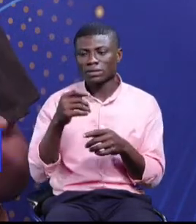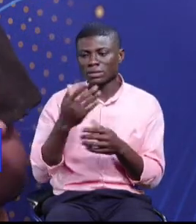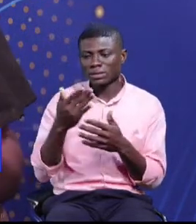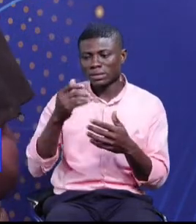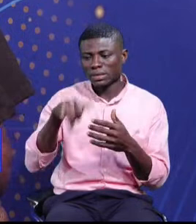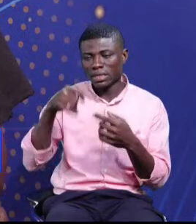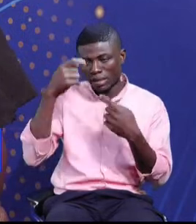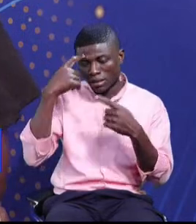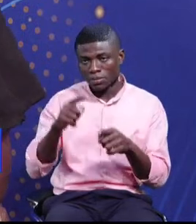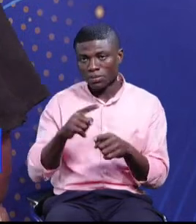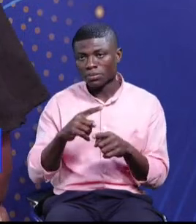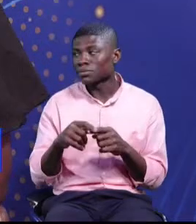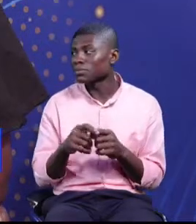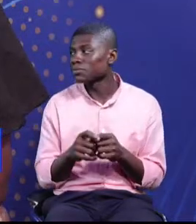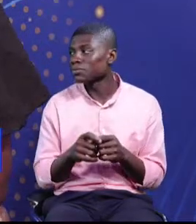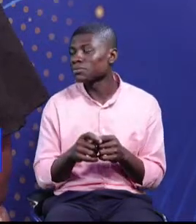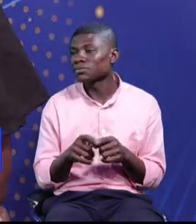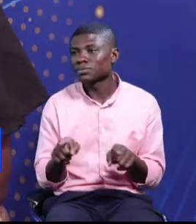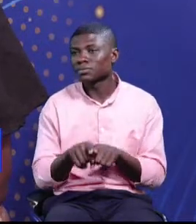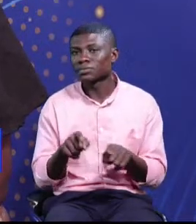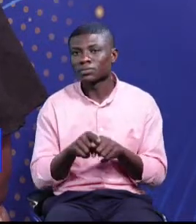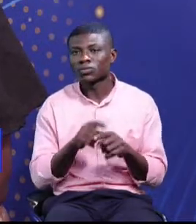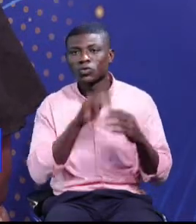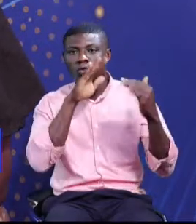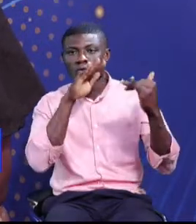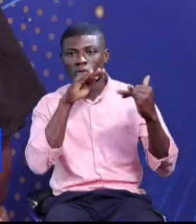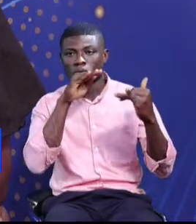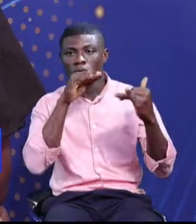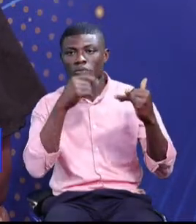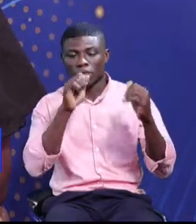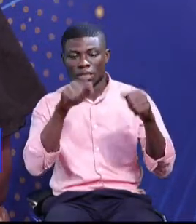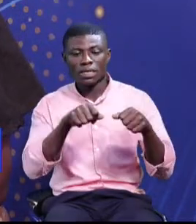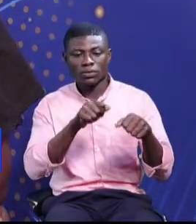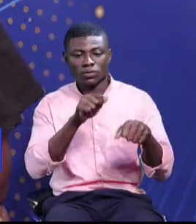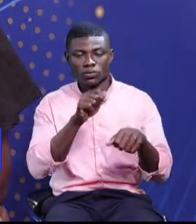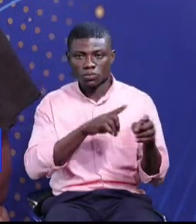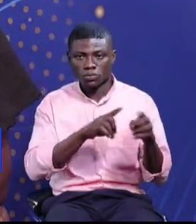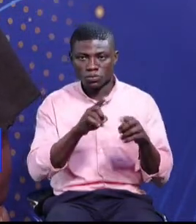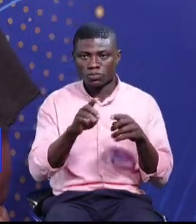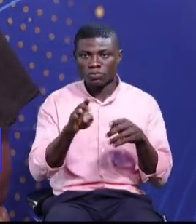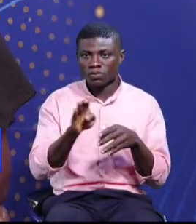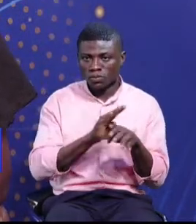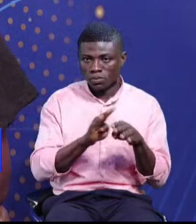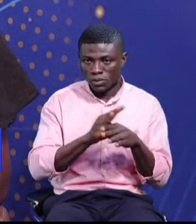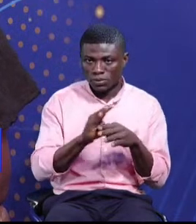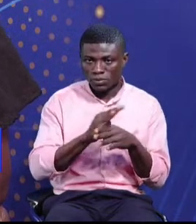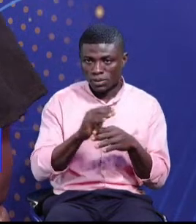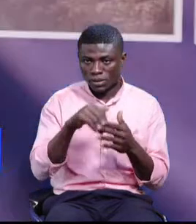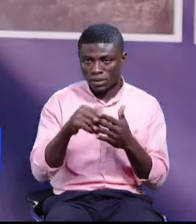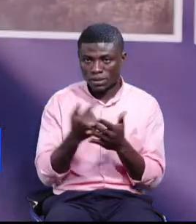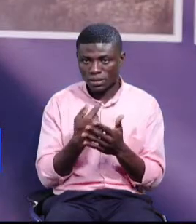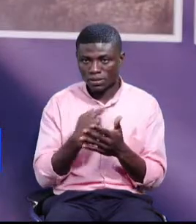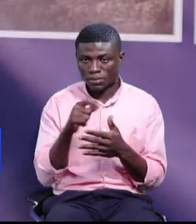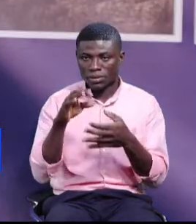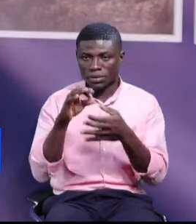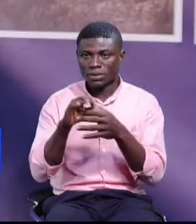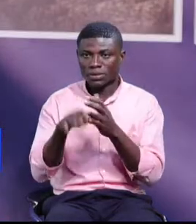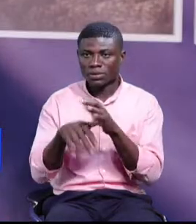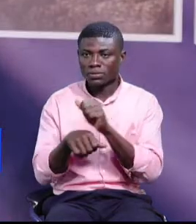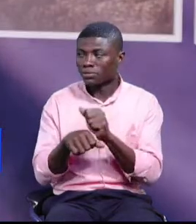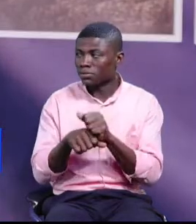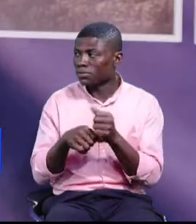in the meantime, all I'm saying is that there's hope, and you can do business in Ghana and survive. Yes, we are. You can bring in those foreign investors. Yes, team you up can. with them.